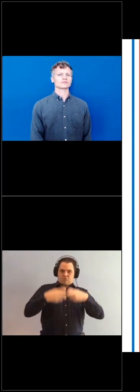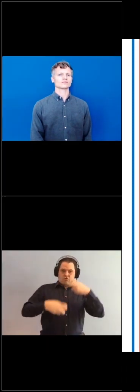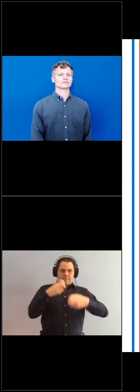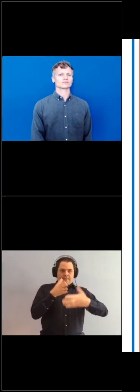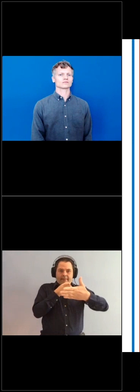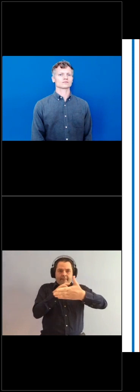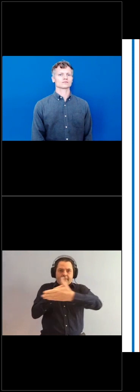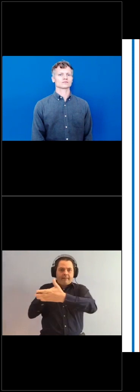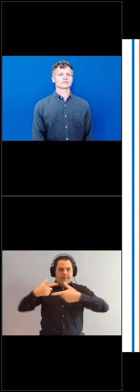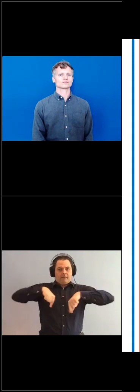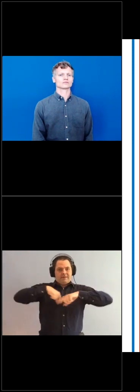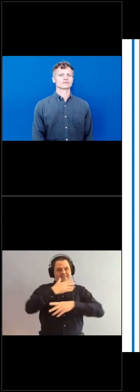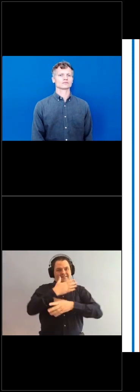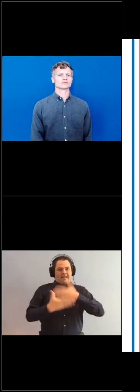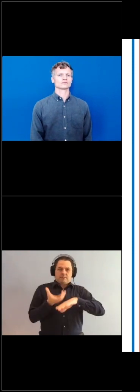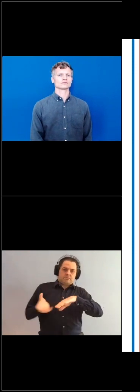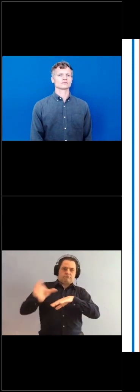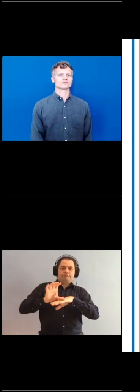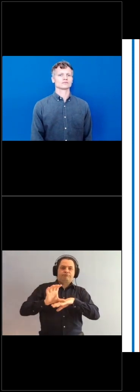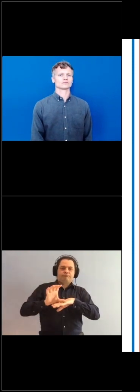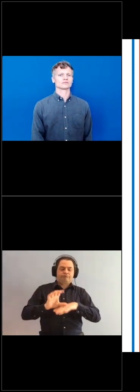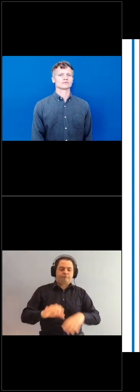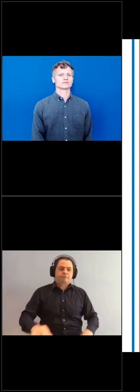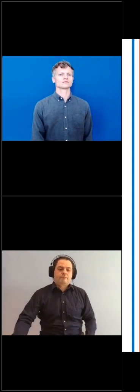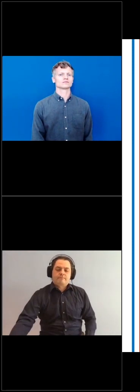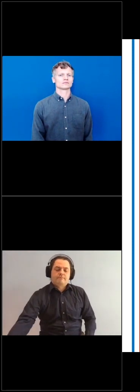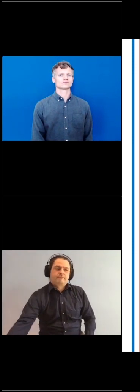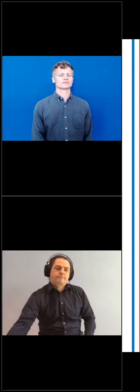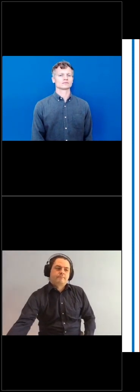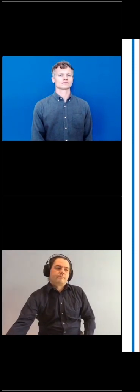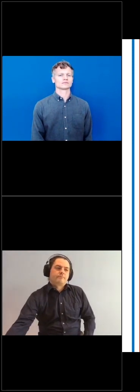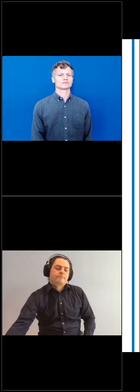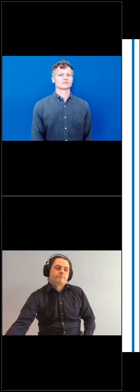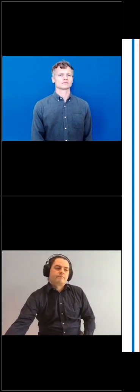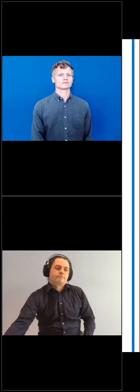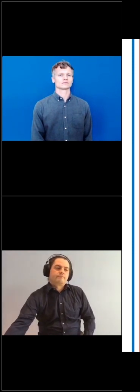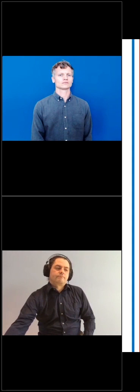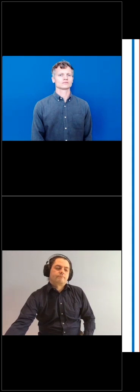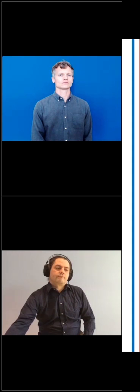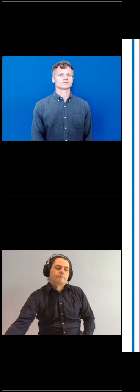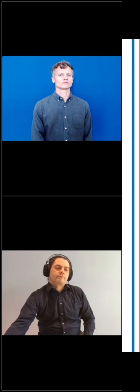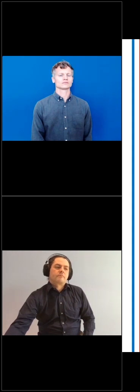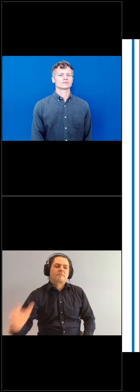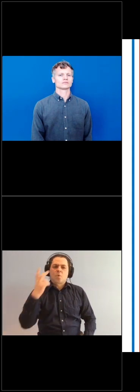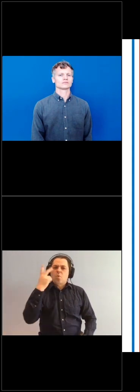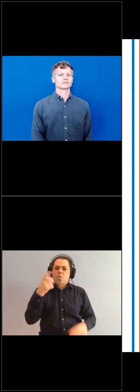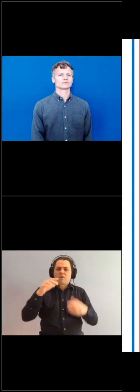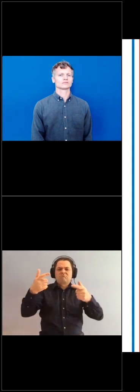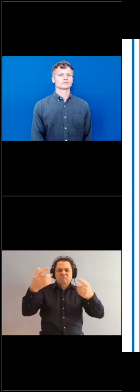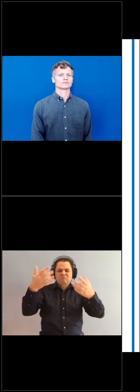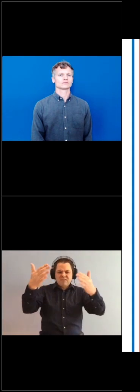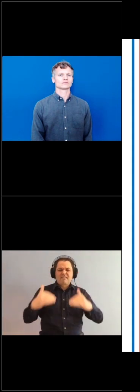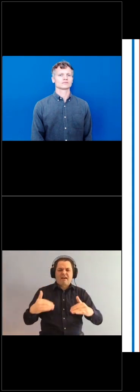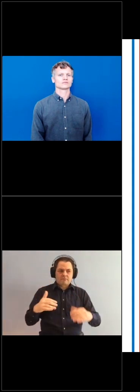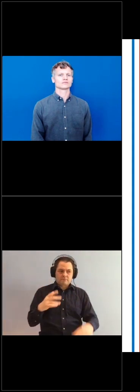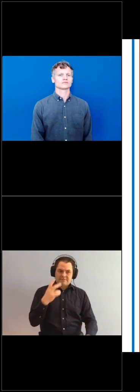I want to quickly highlight to you as well that multiple risks, they can add on to each other,